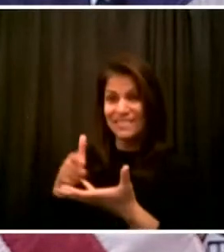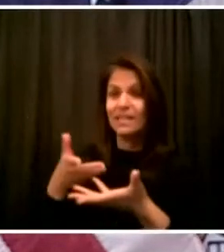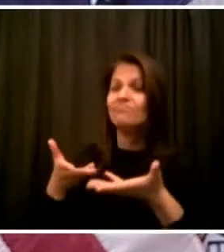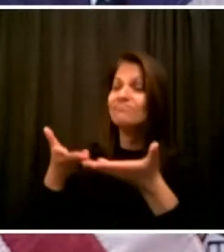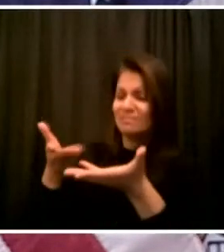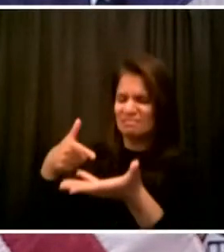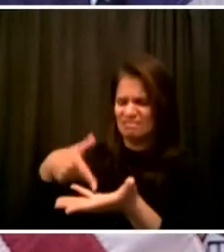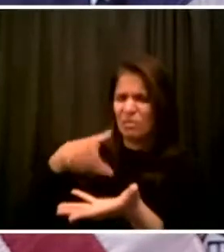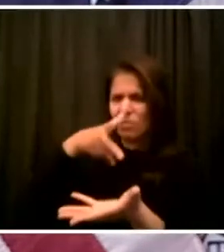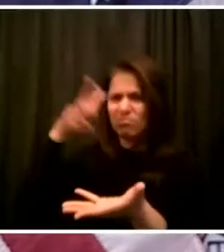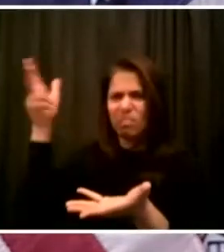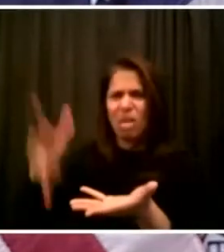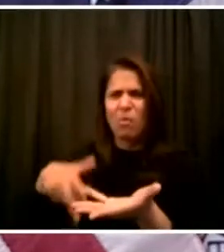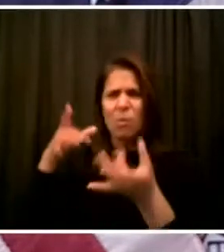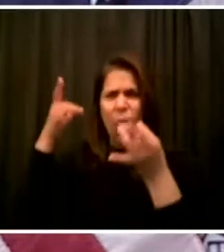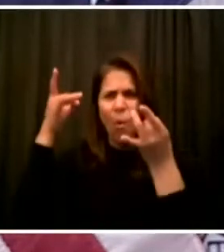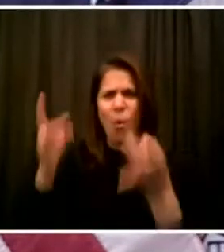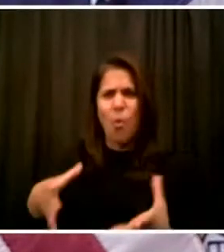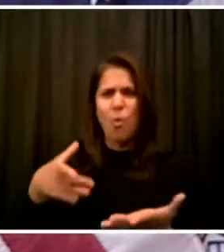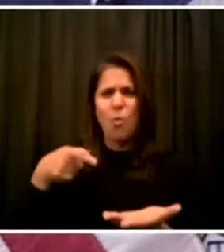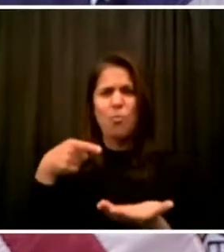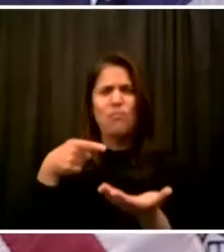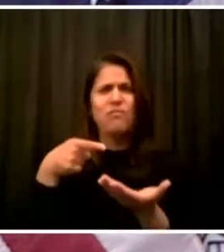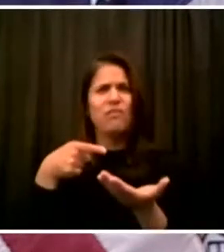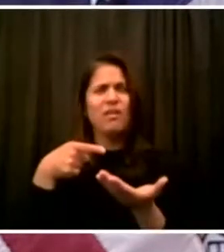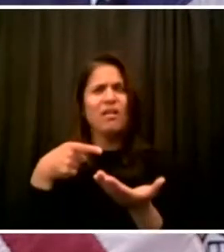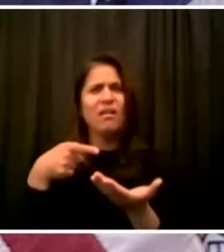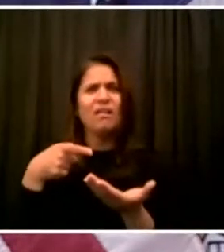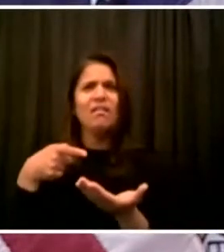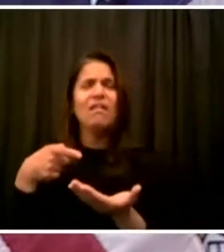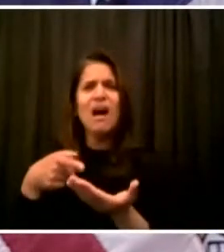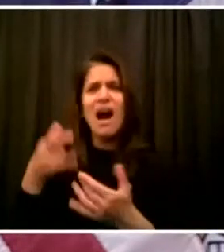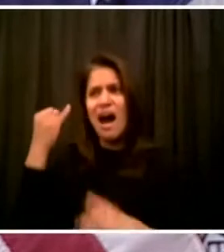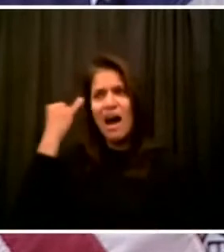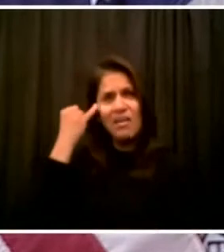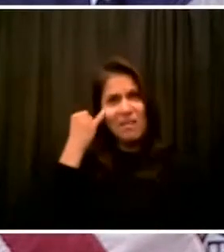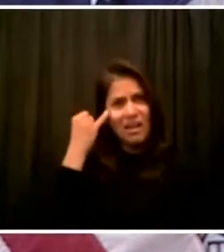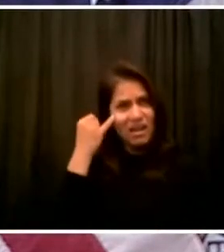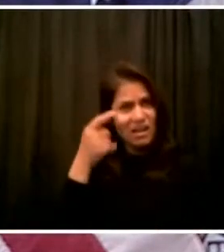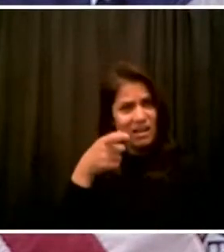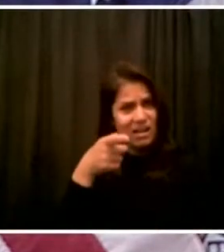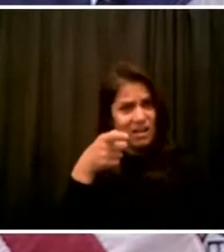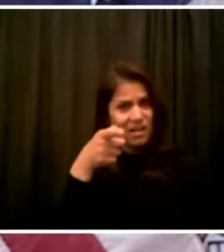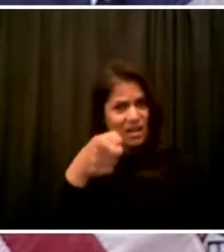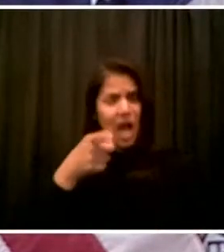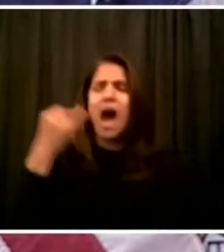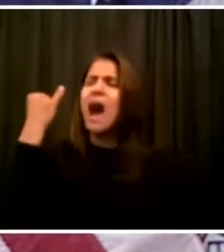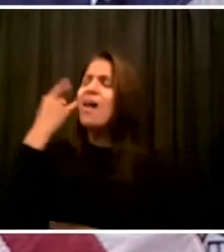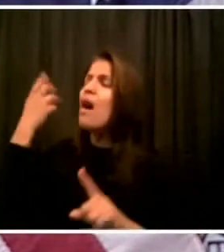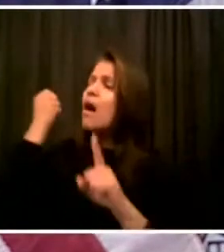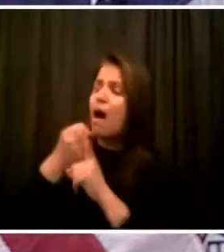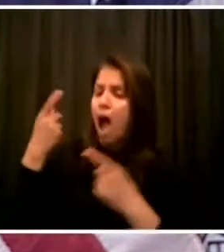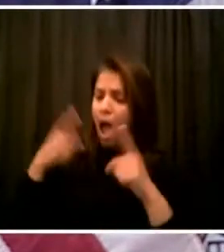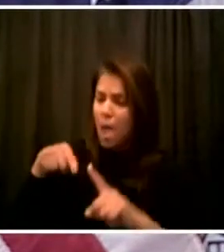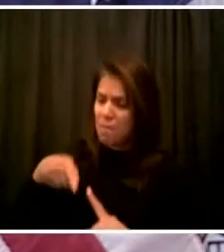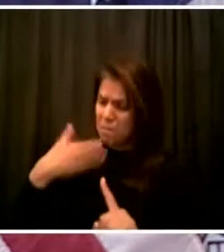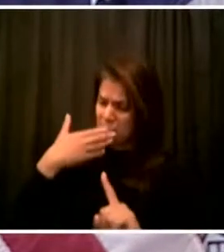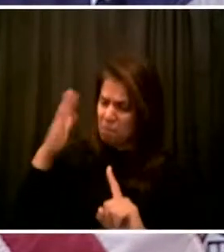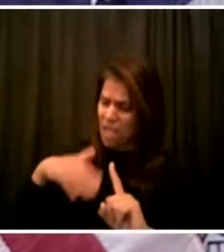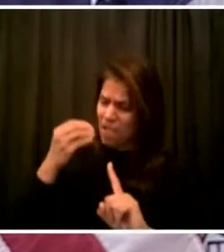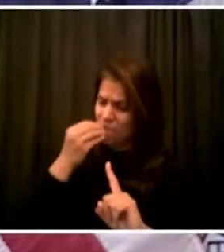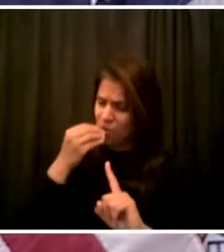Of course. And Sydney, thank you for raising a concern. I heard about your reporting. I appreciate it. We never want to see anyone in need